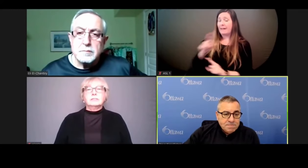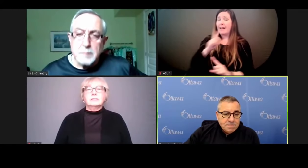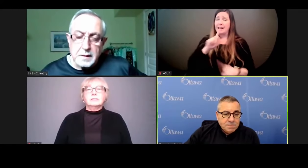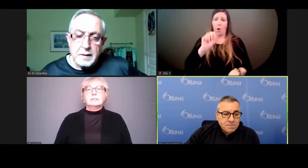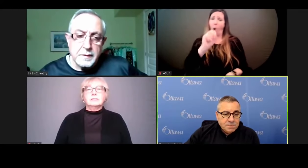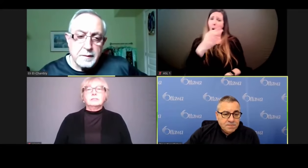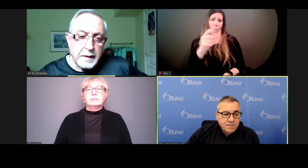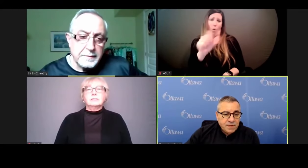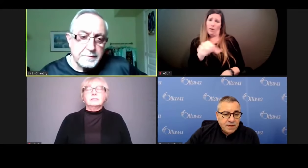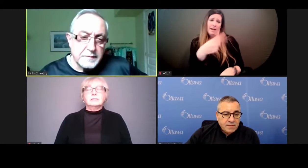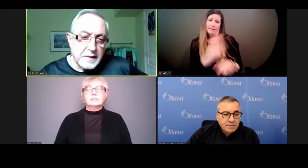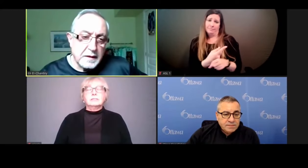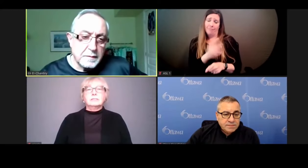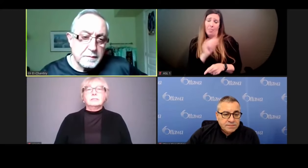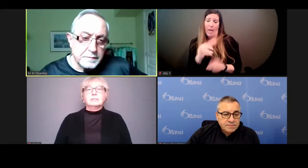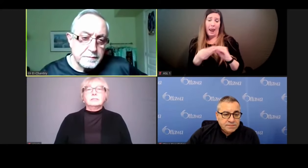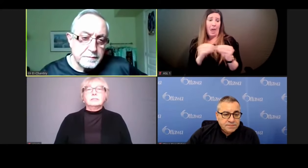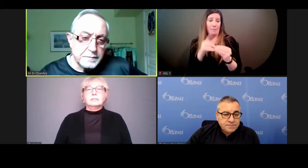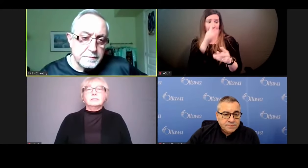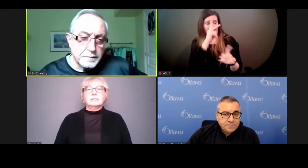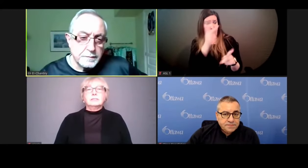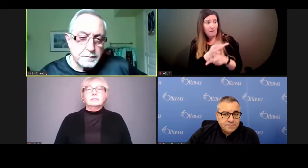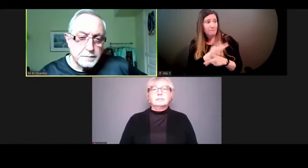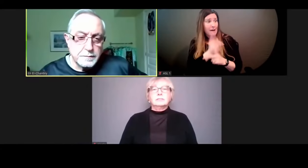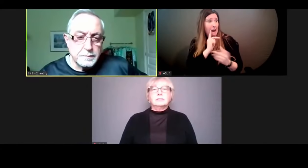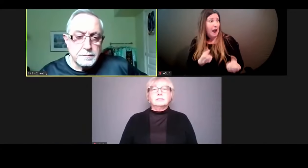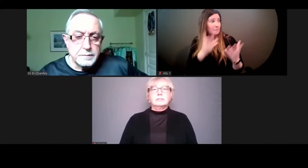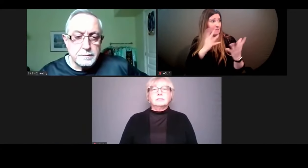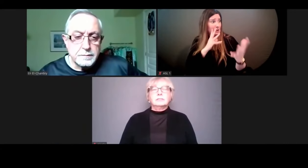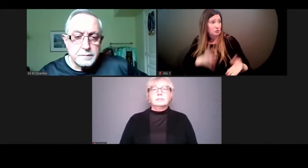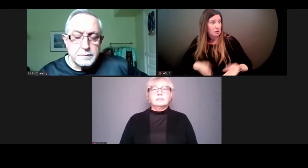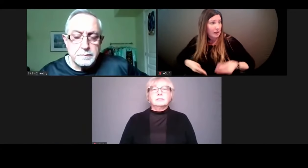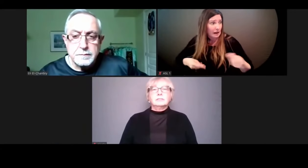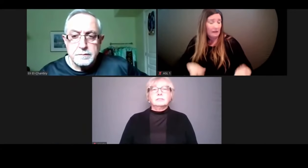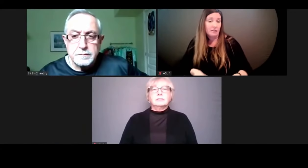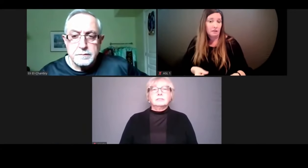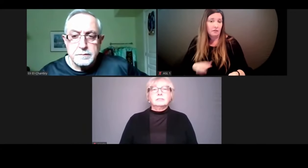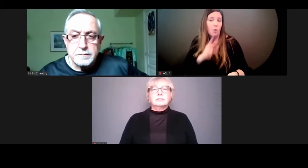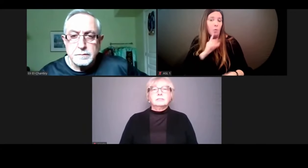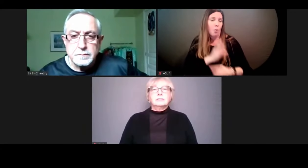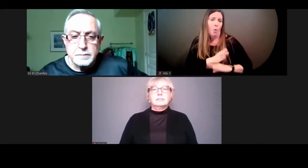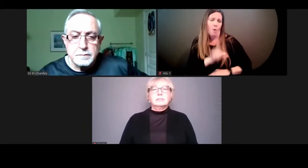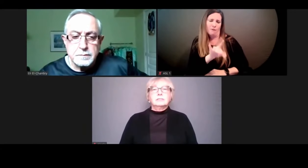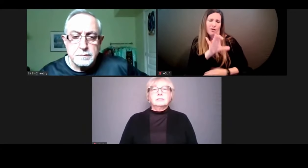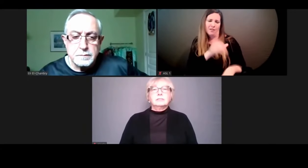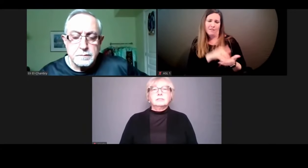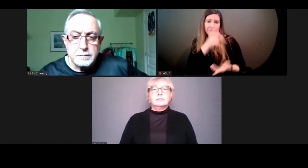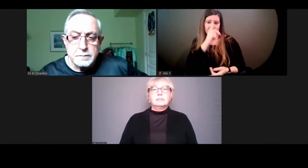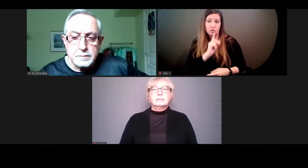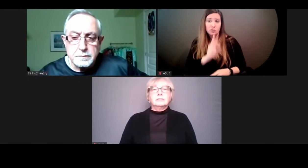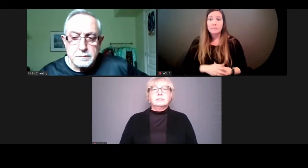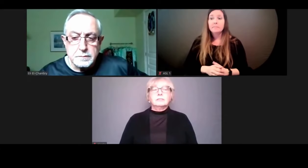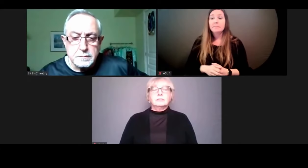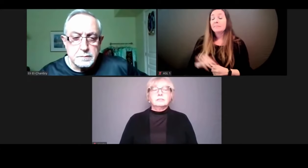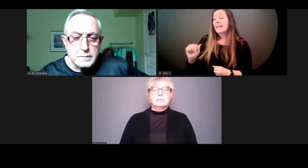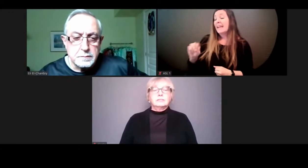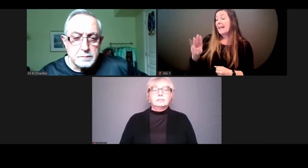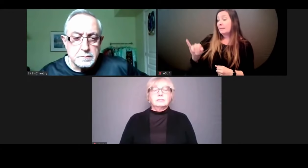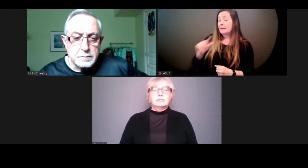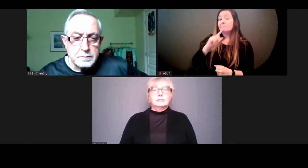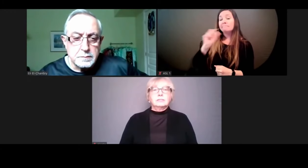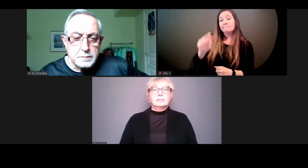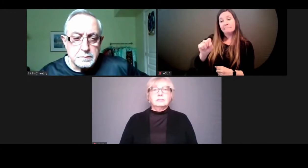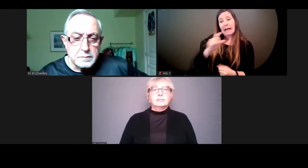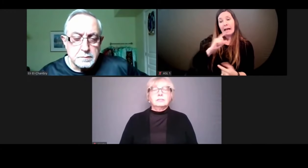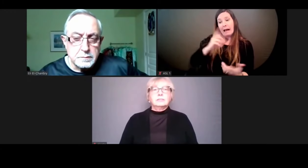considerably. Okay. Thank you. Thank you. Unfortunately, we have to do a hard stop. I